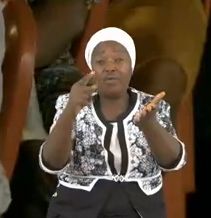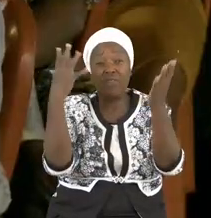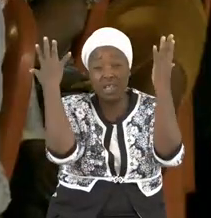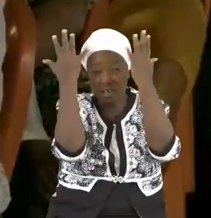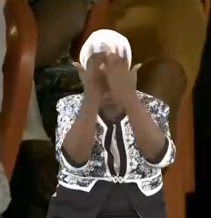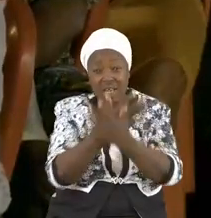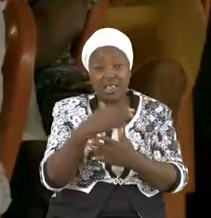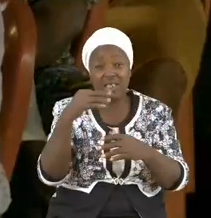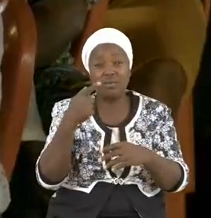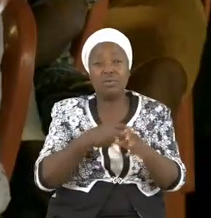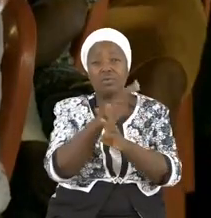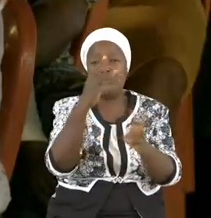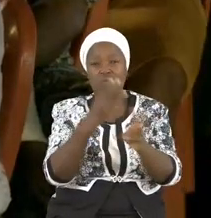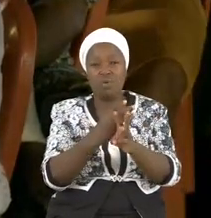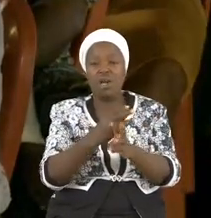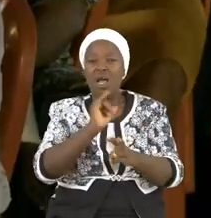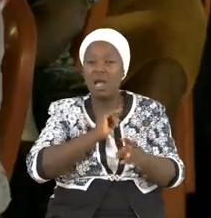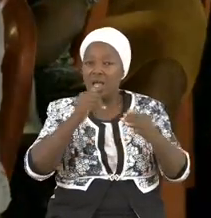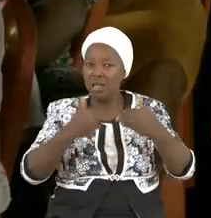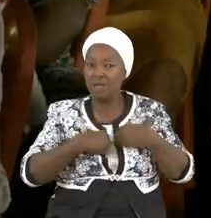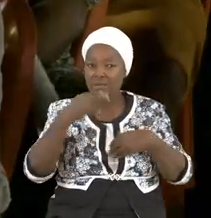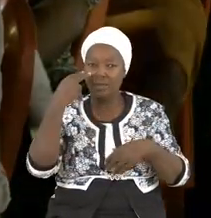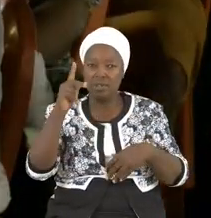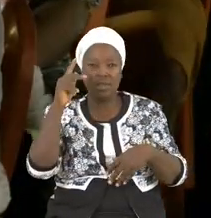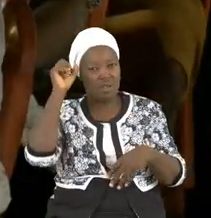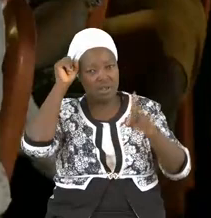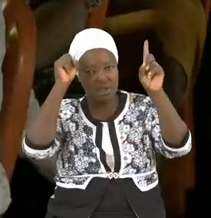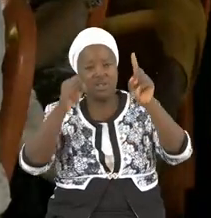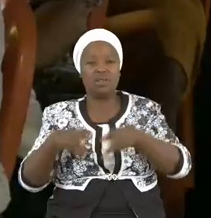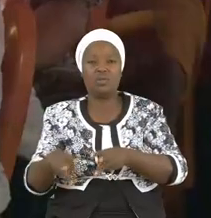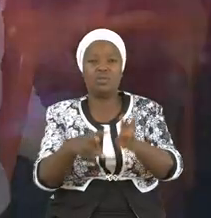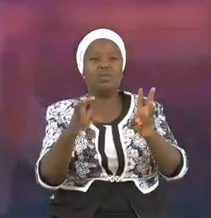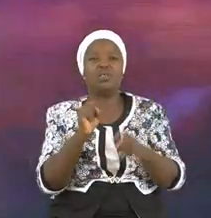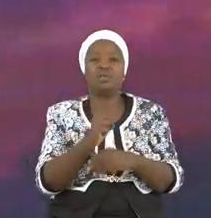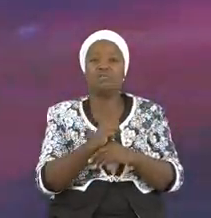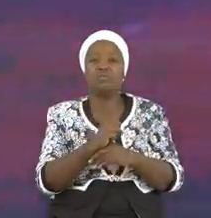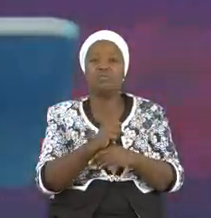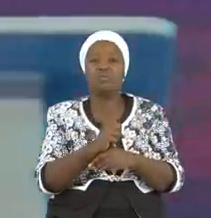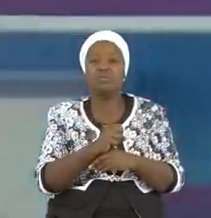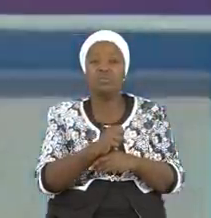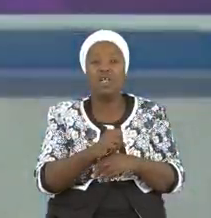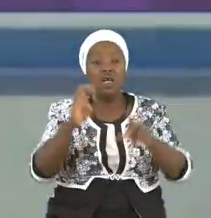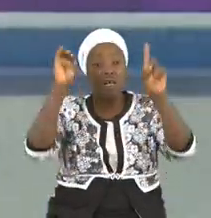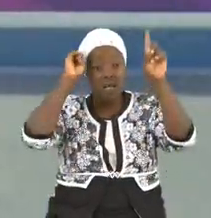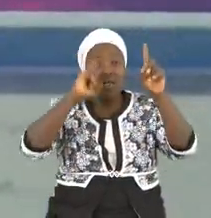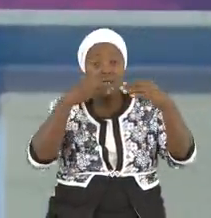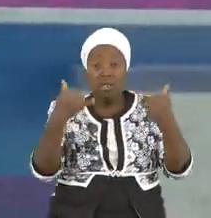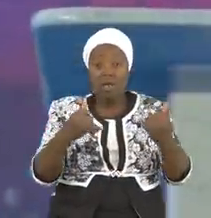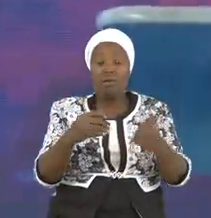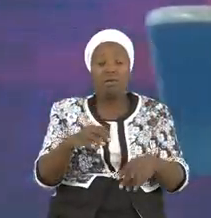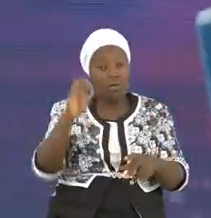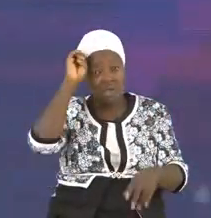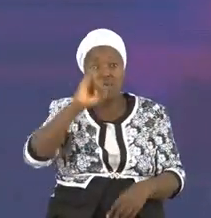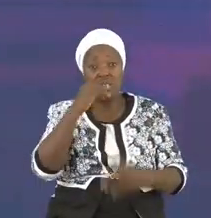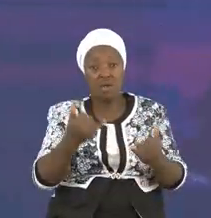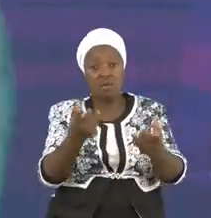world. I have seen his ways. He's now getting to me, reconciled